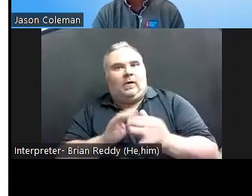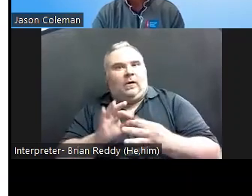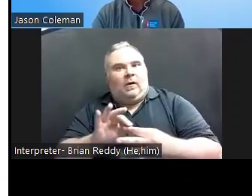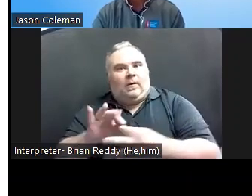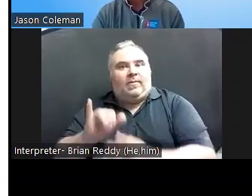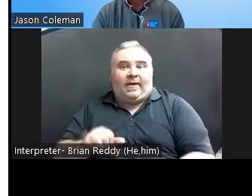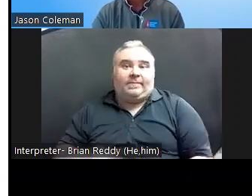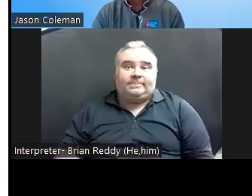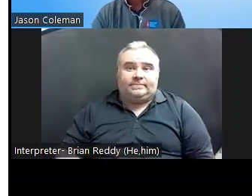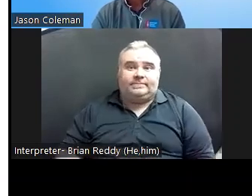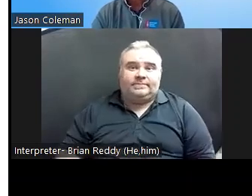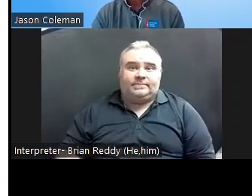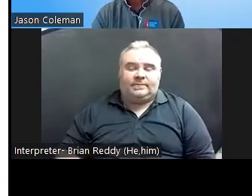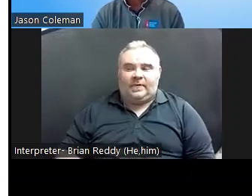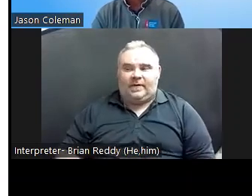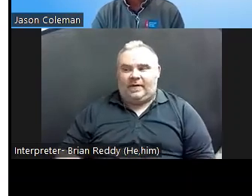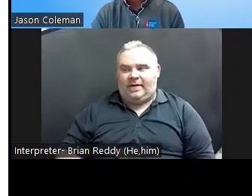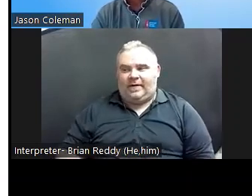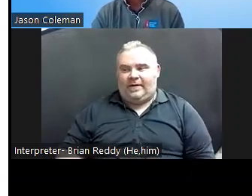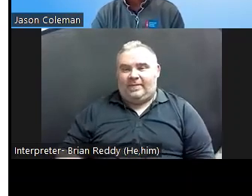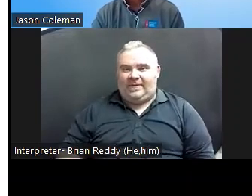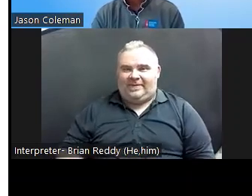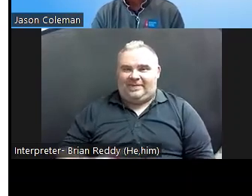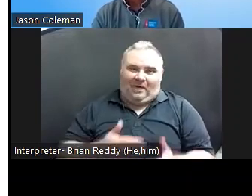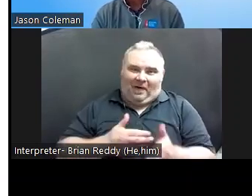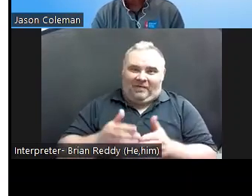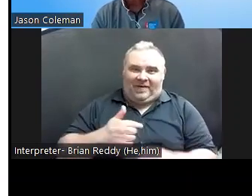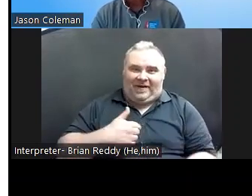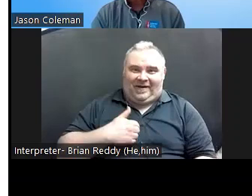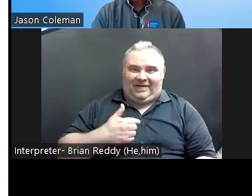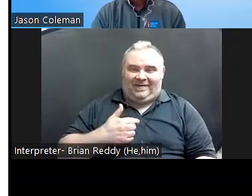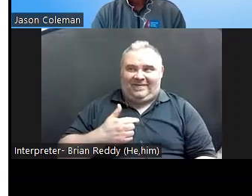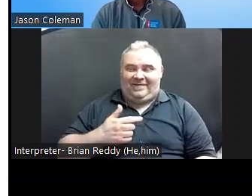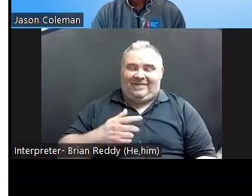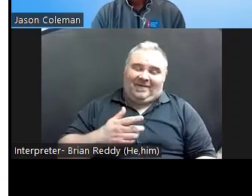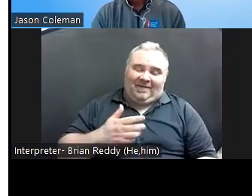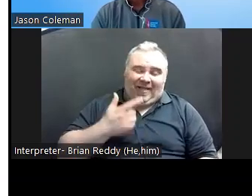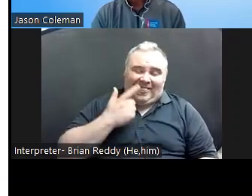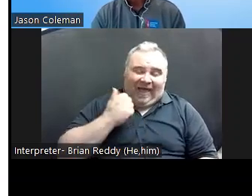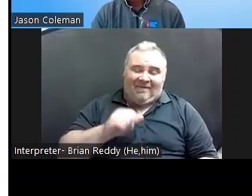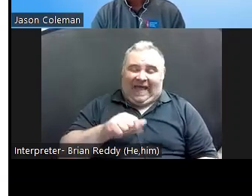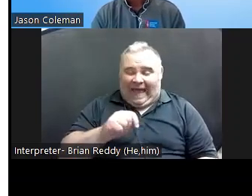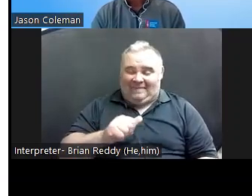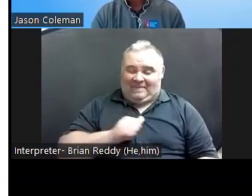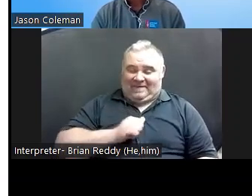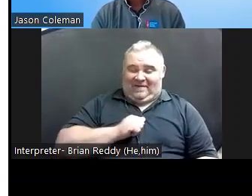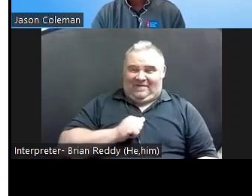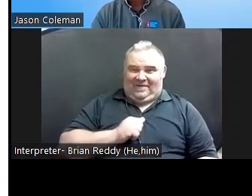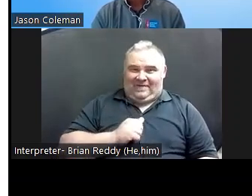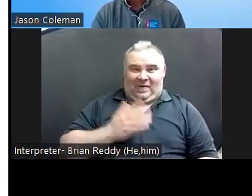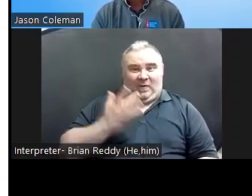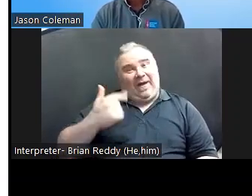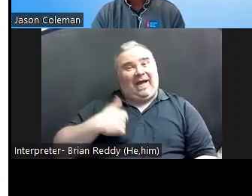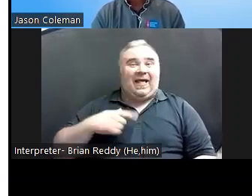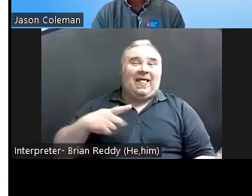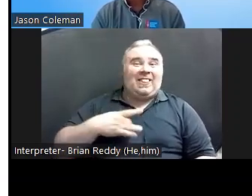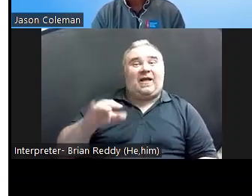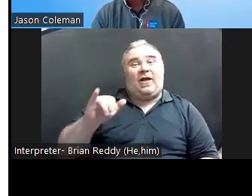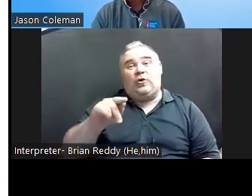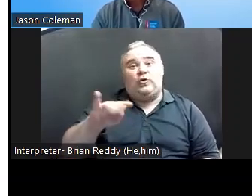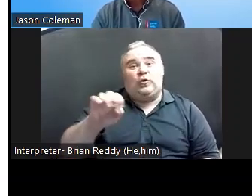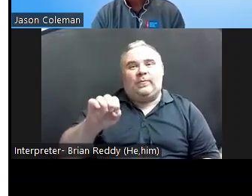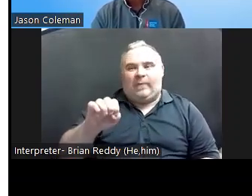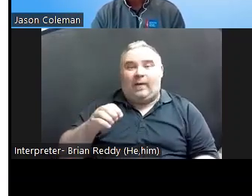that. I often laugh at myself why I like YouTube so much, because I can